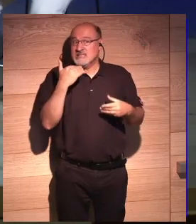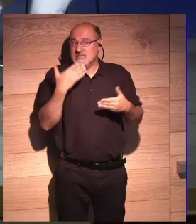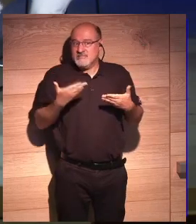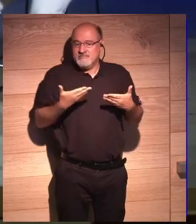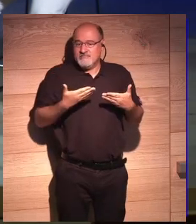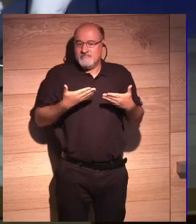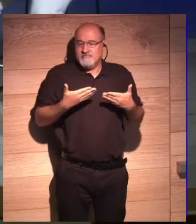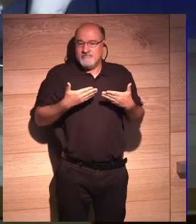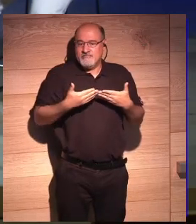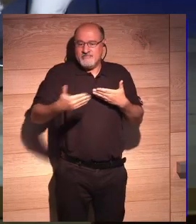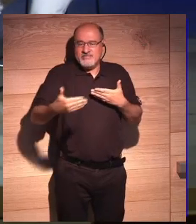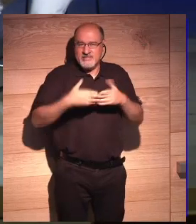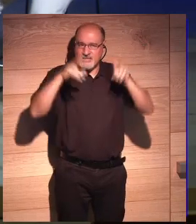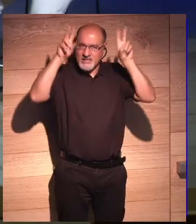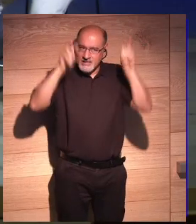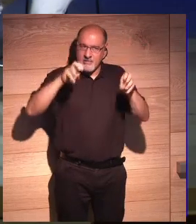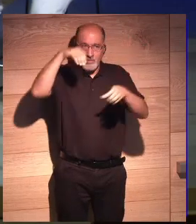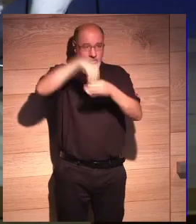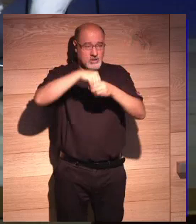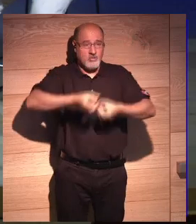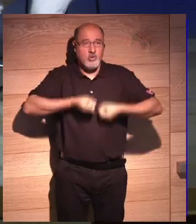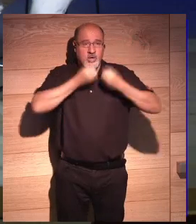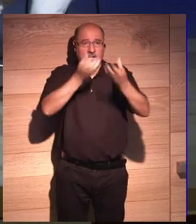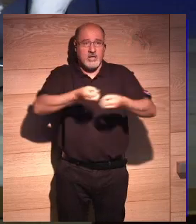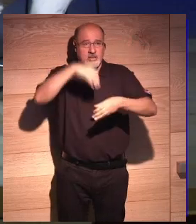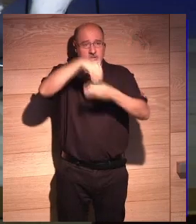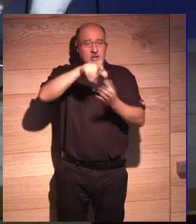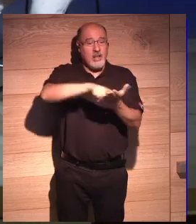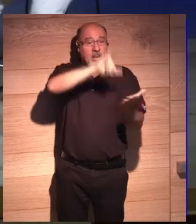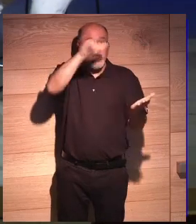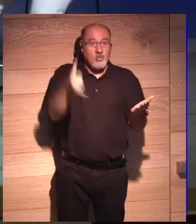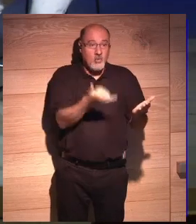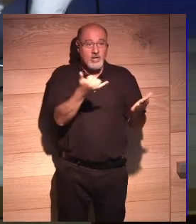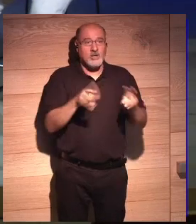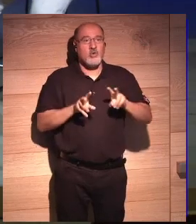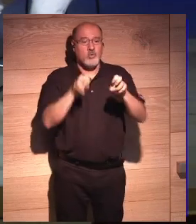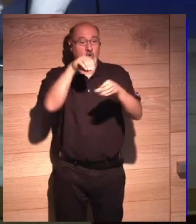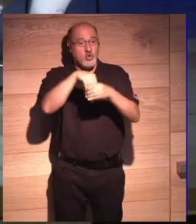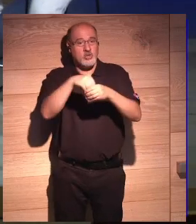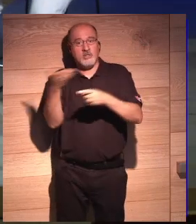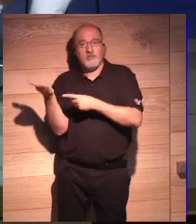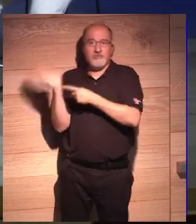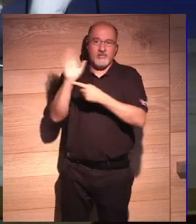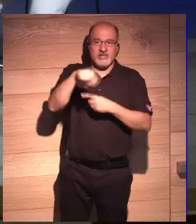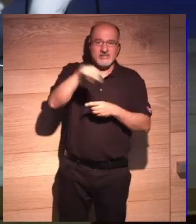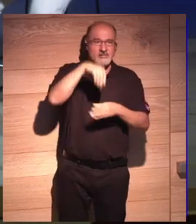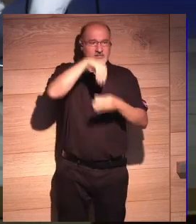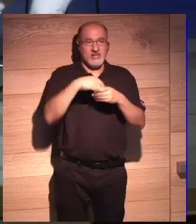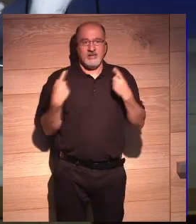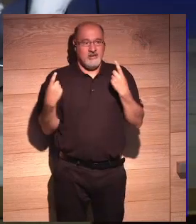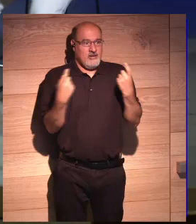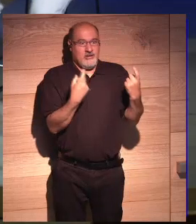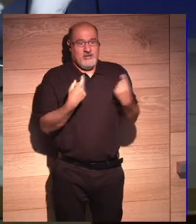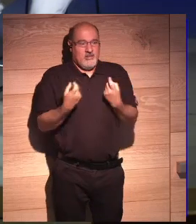would like to know your approach about this obvious topic in terms that every new language or